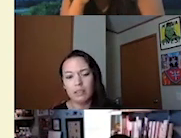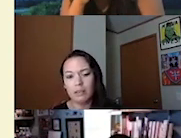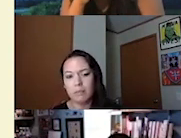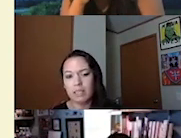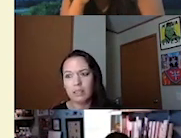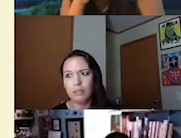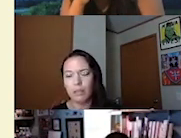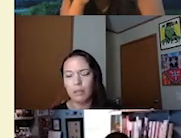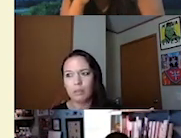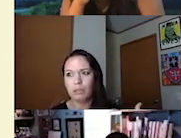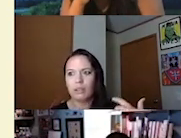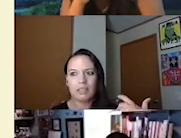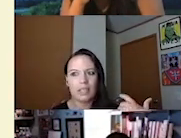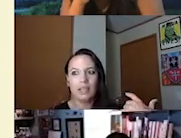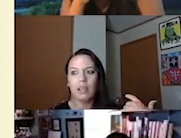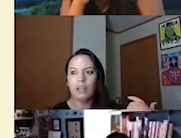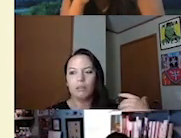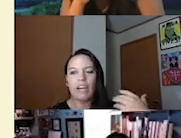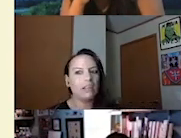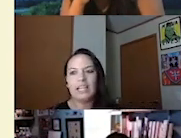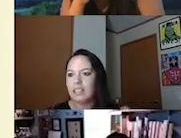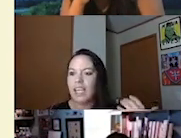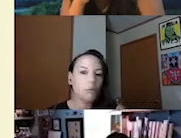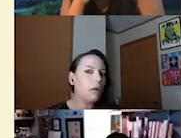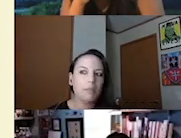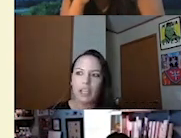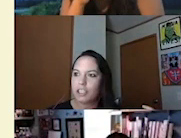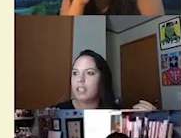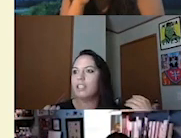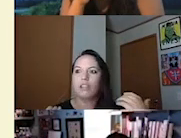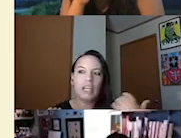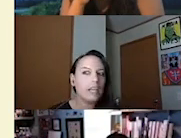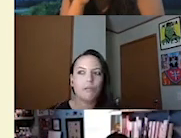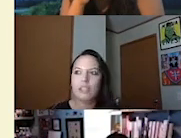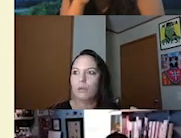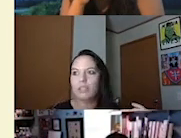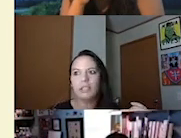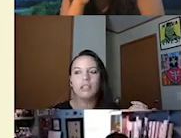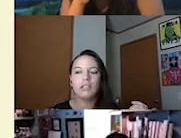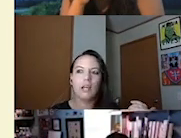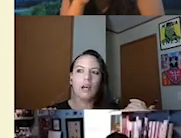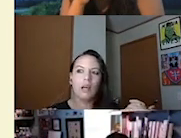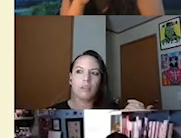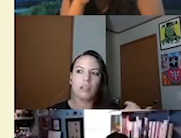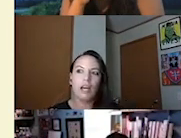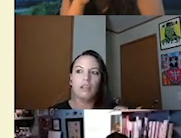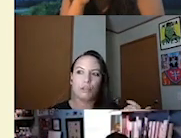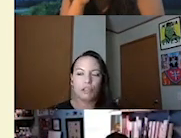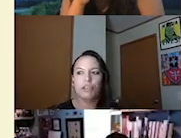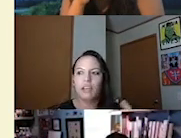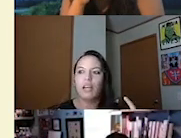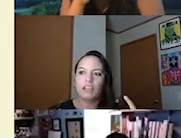in the means of, you know, let's say, revitalizing animal populations or land resources. There's a lot